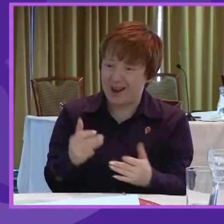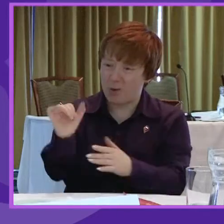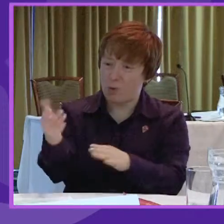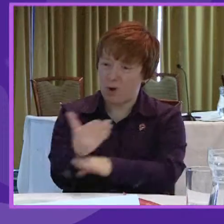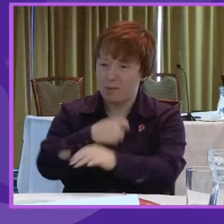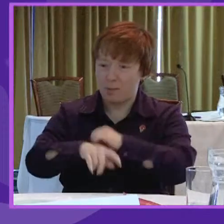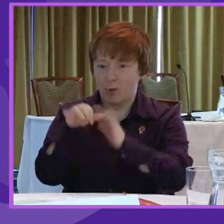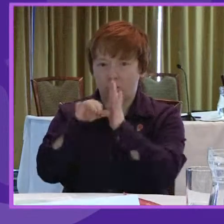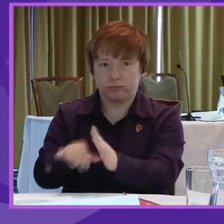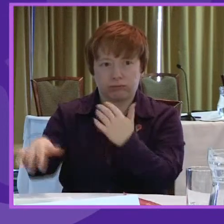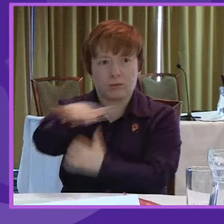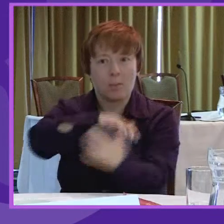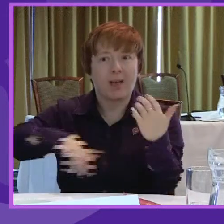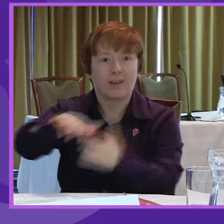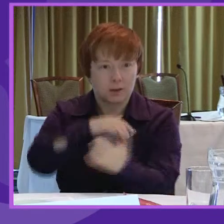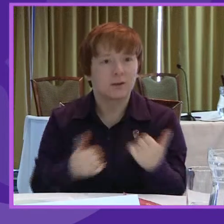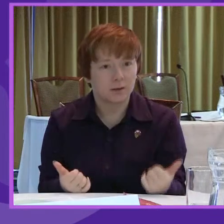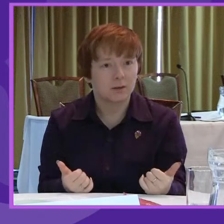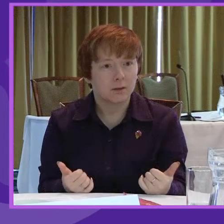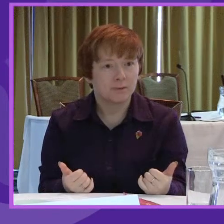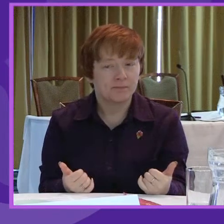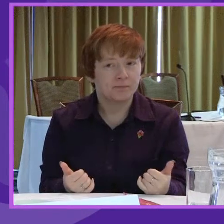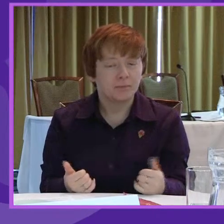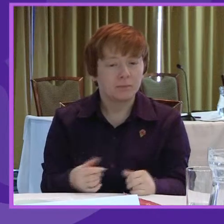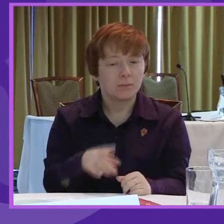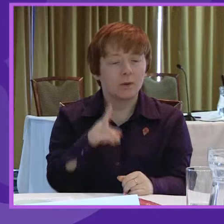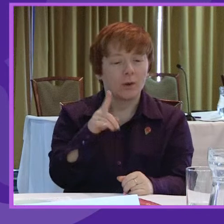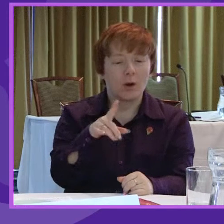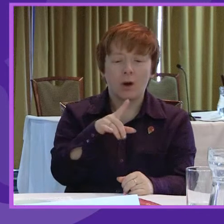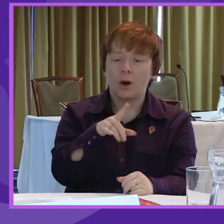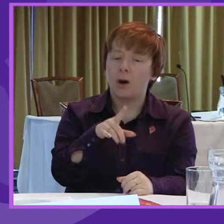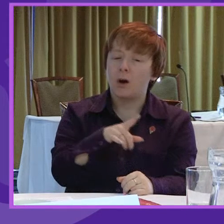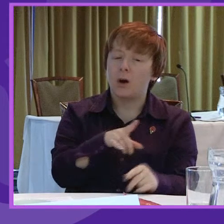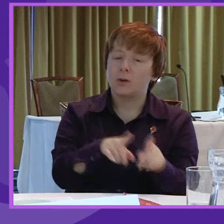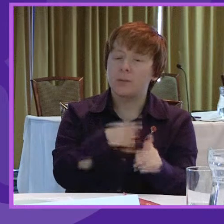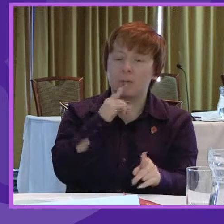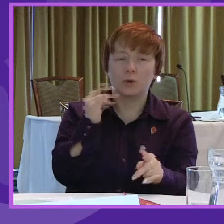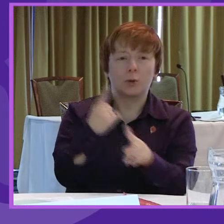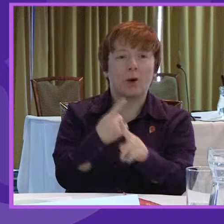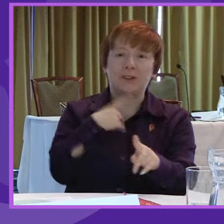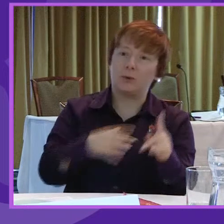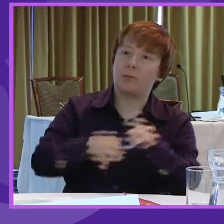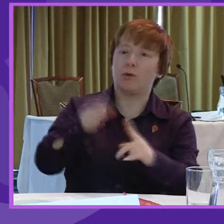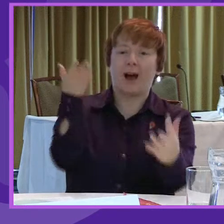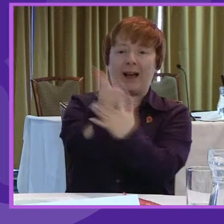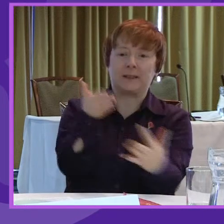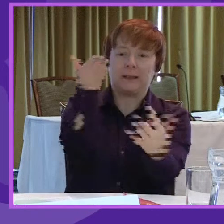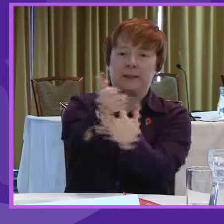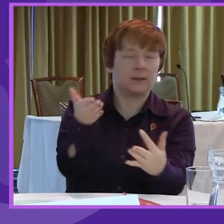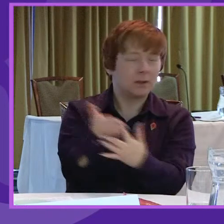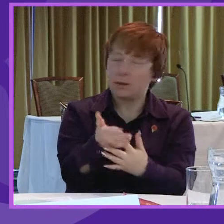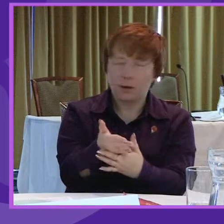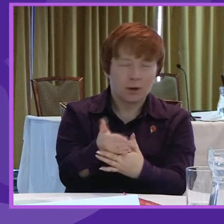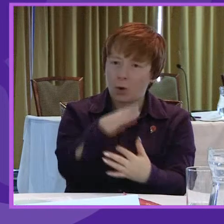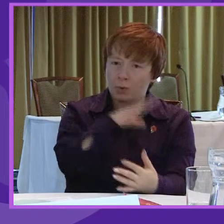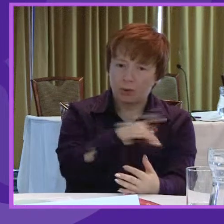So we need to really think about, again, appropriateness and outcomes, not just access, because you hear that talked about, we need to improve access.